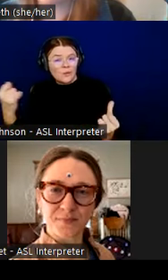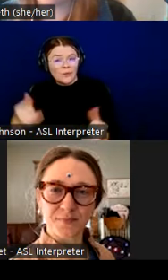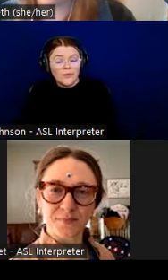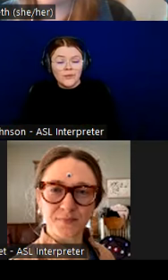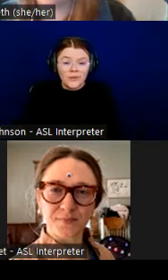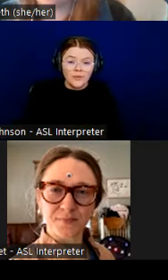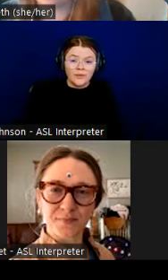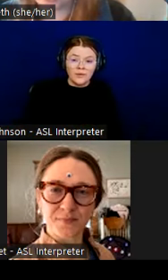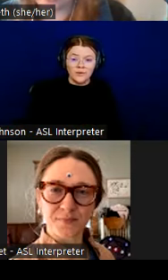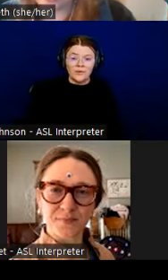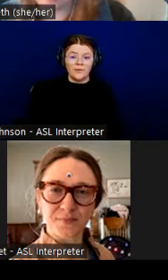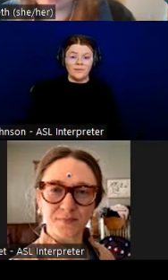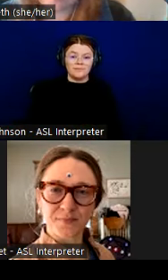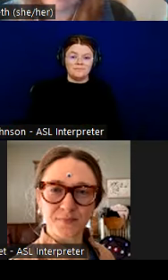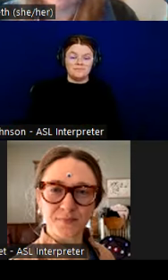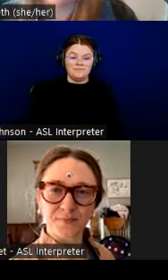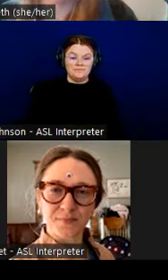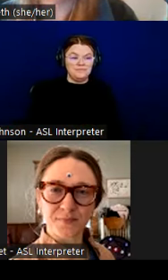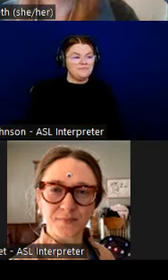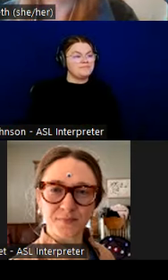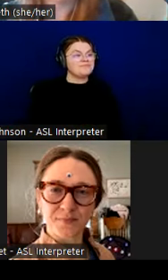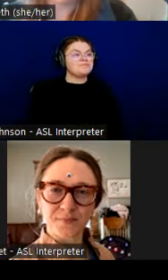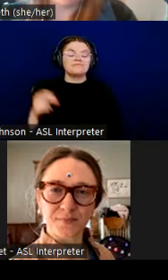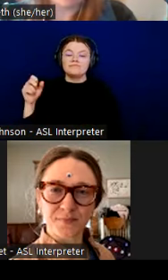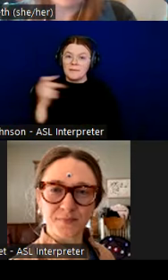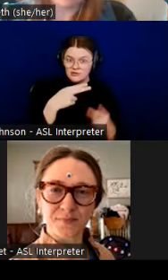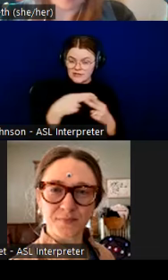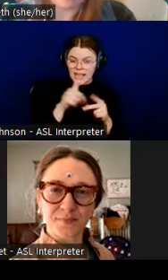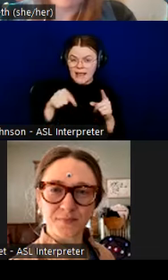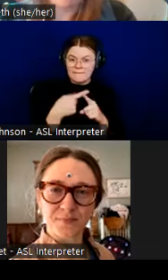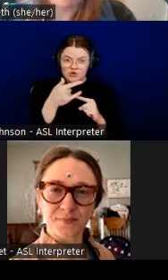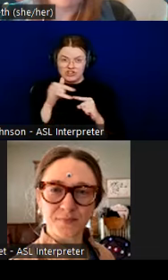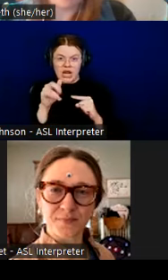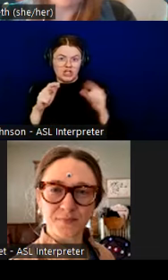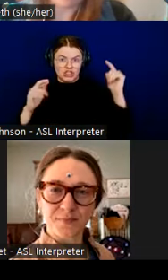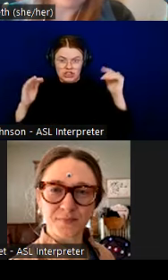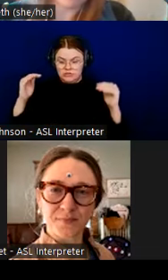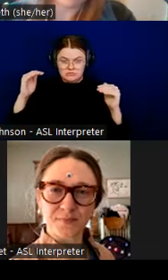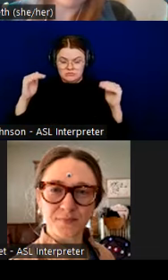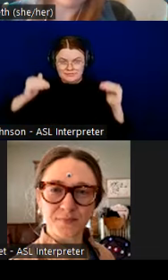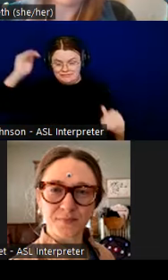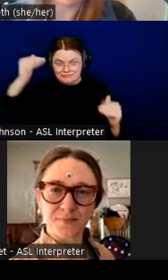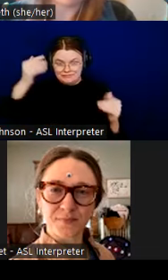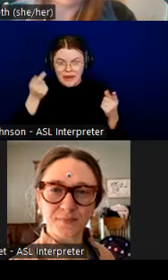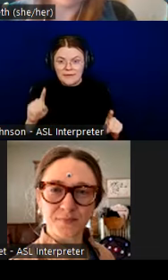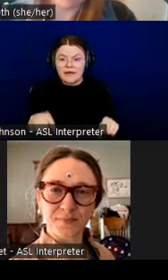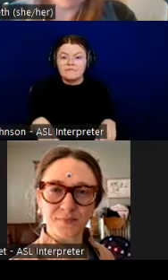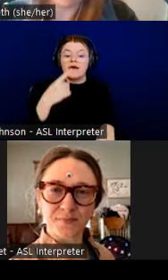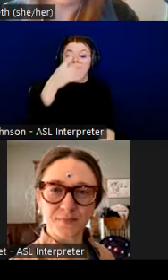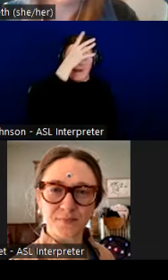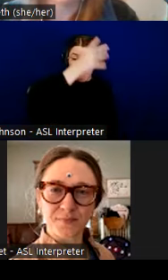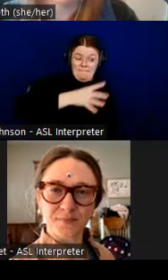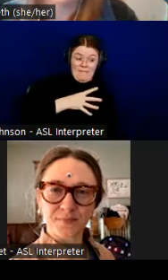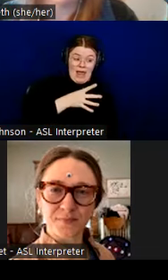So going back to all of the gender disparities, the average sentence for men in this country who kill a